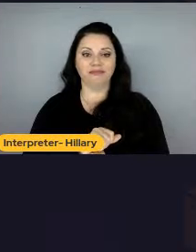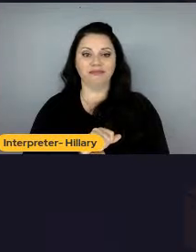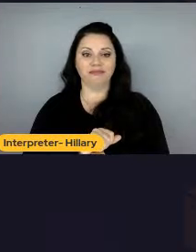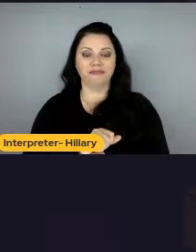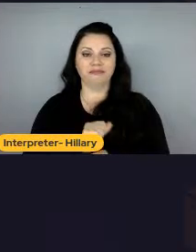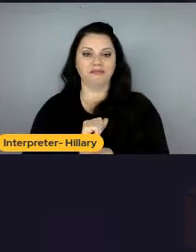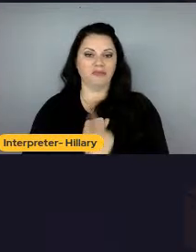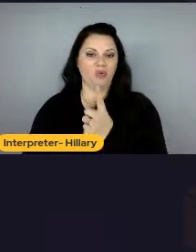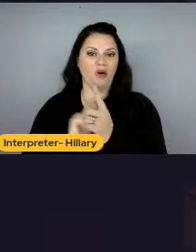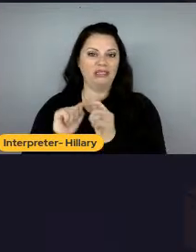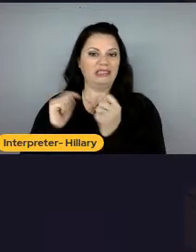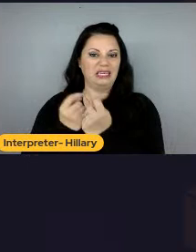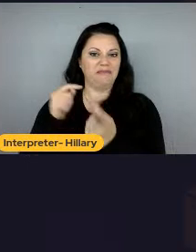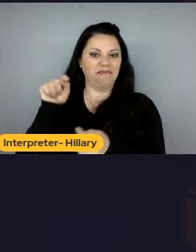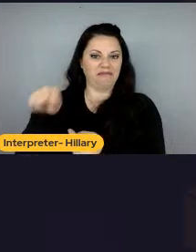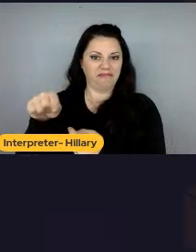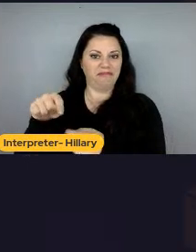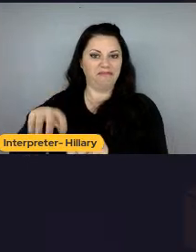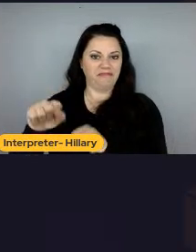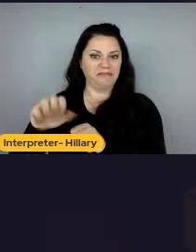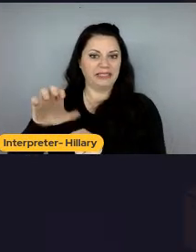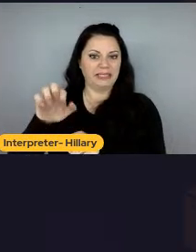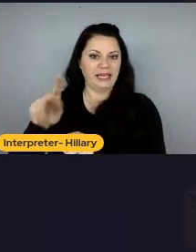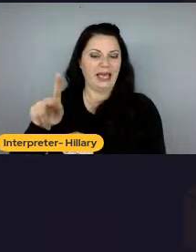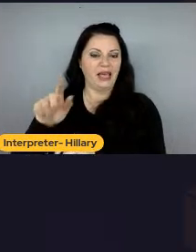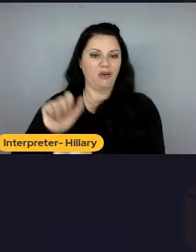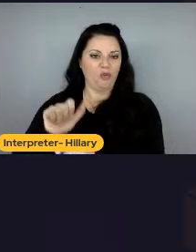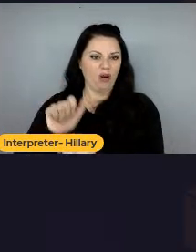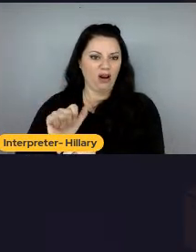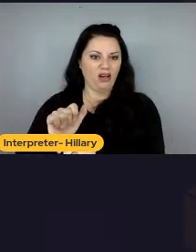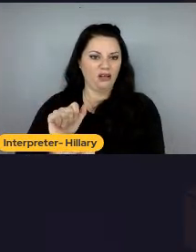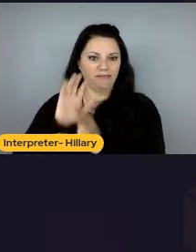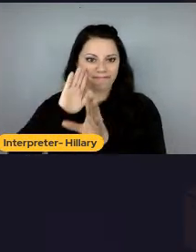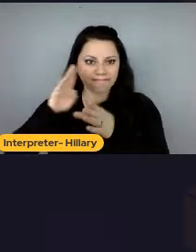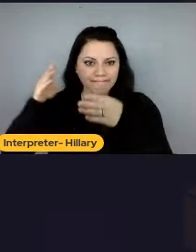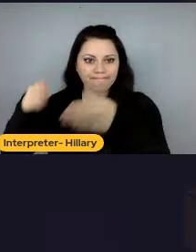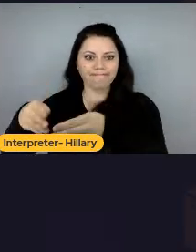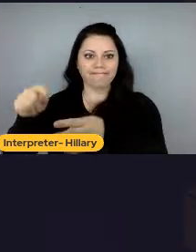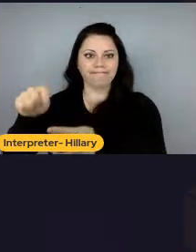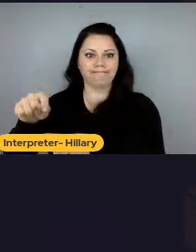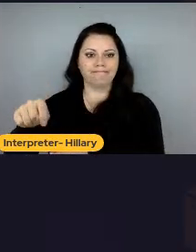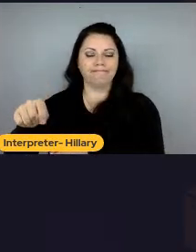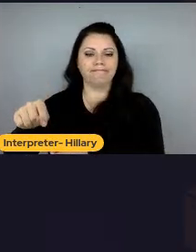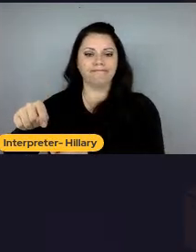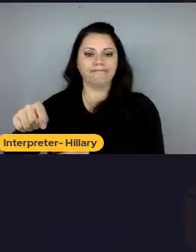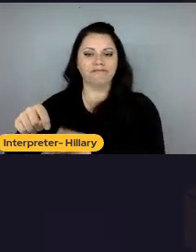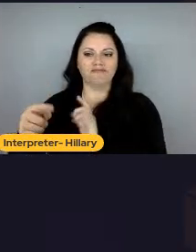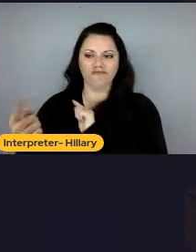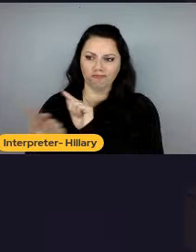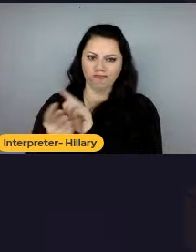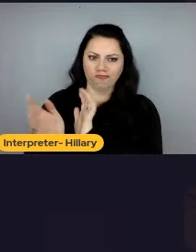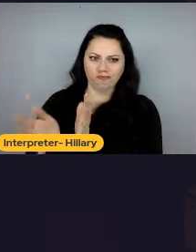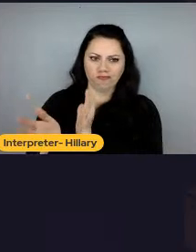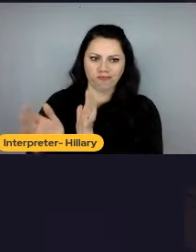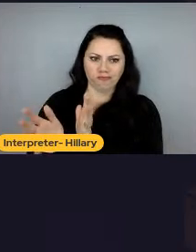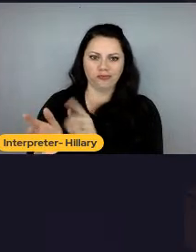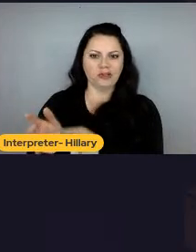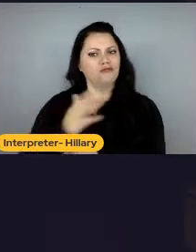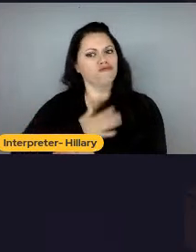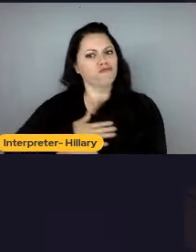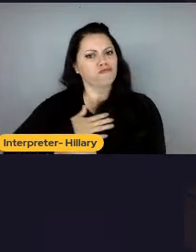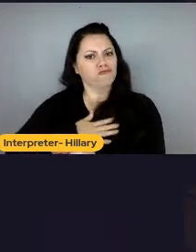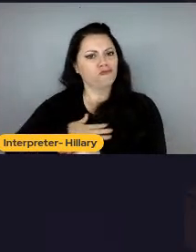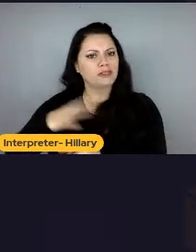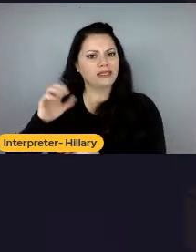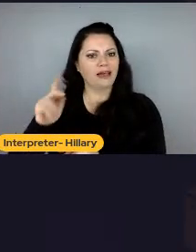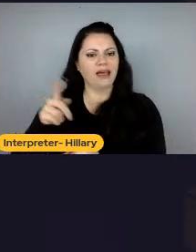One of our teams does use CDK, and a work colleague who does use it, who I've spoken to, really enjoys using it. He